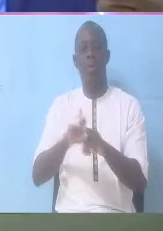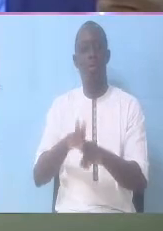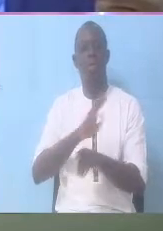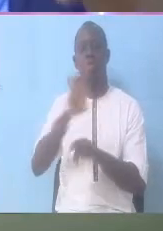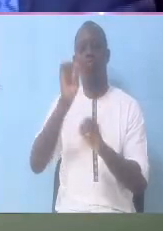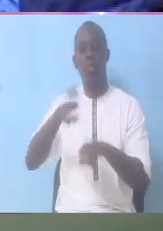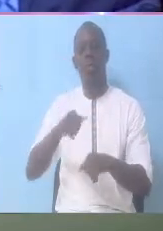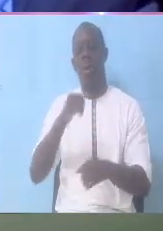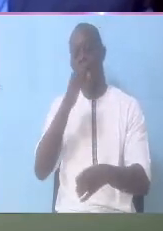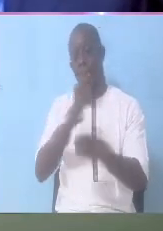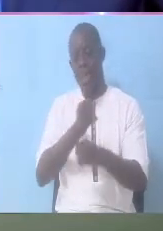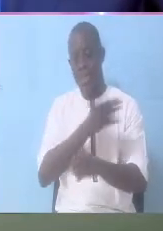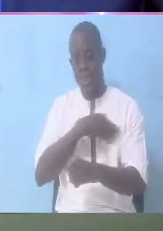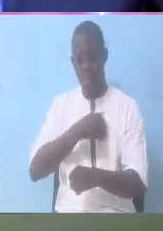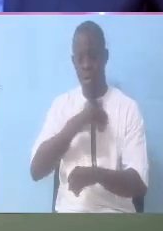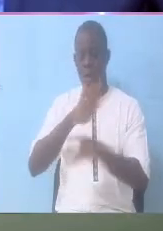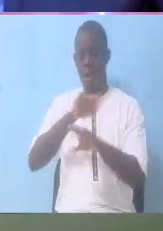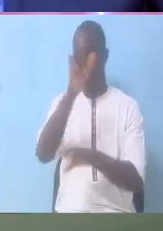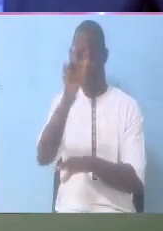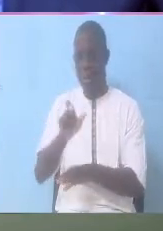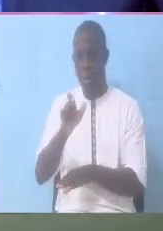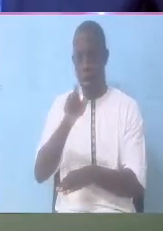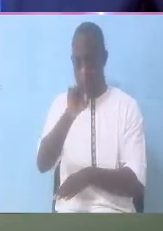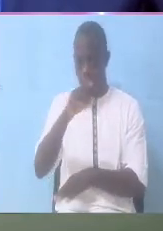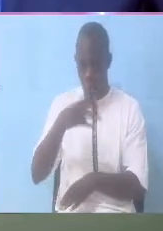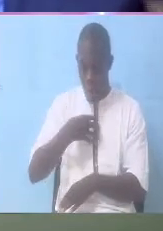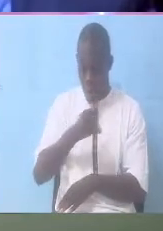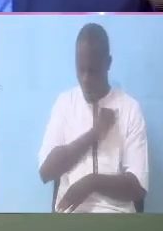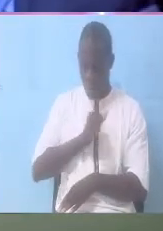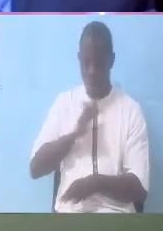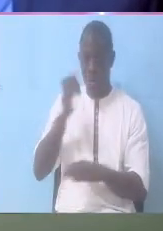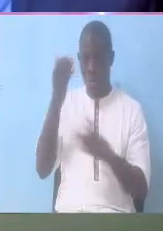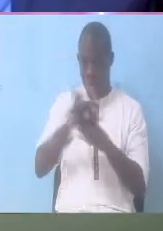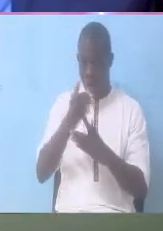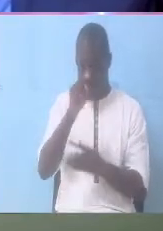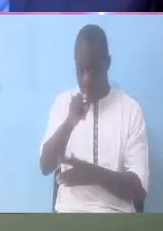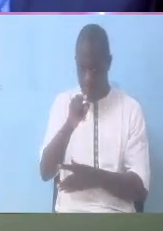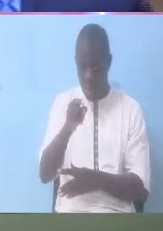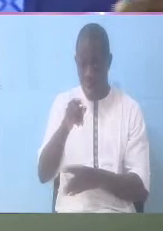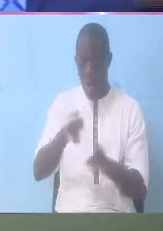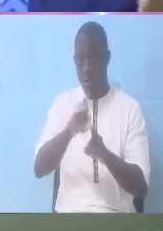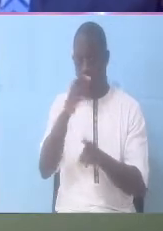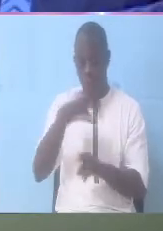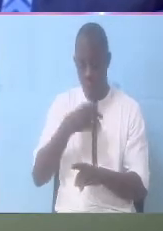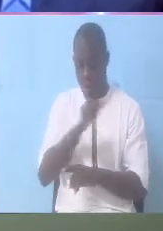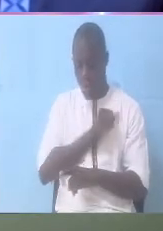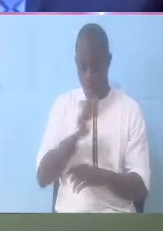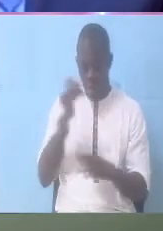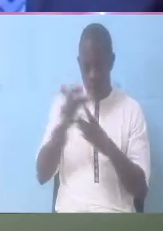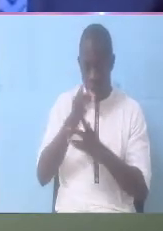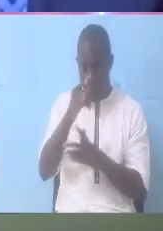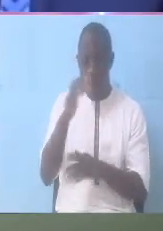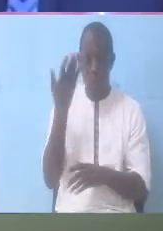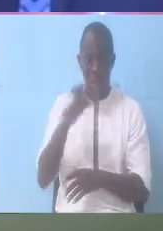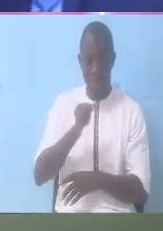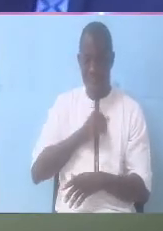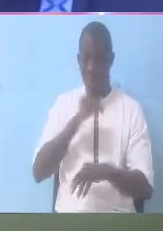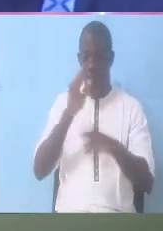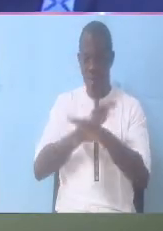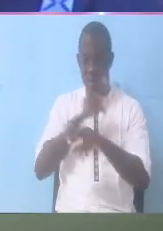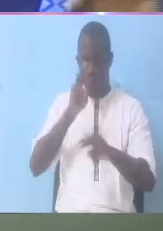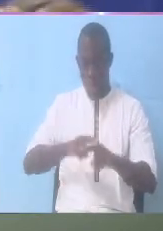You want us to believe that? Yes. You want us to believe that when he watched the